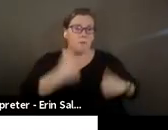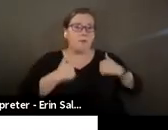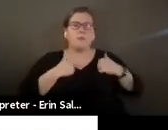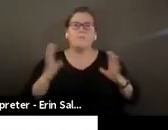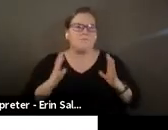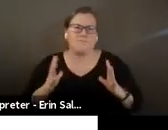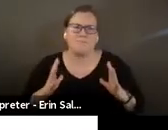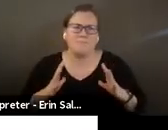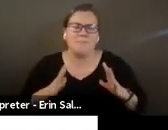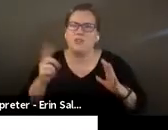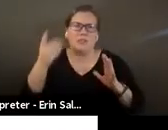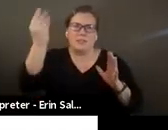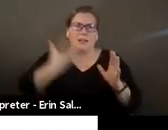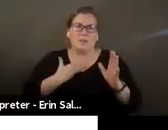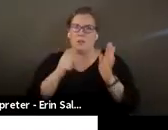can work that out for you.